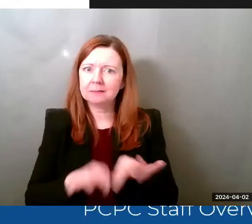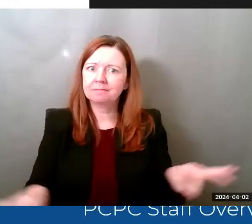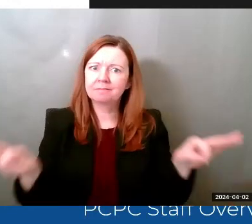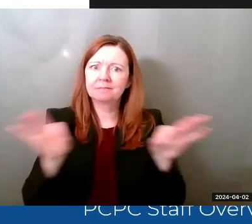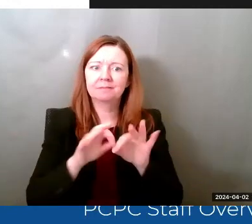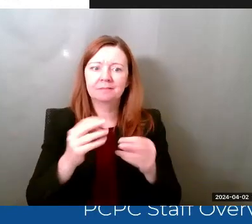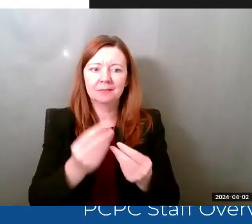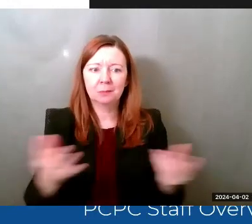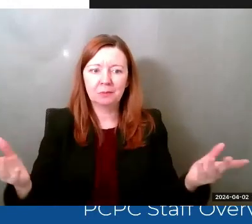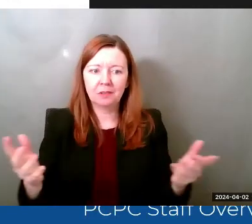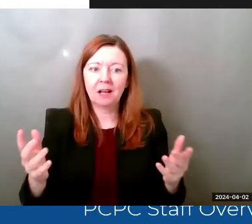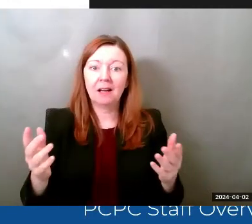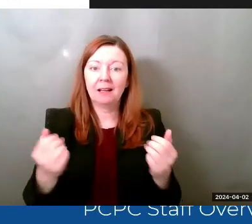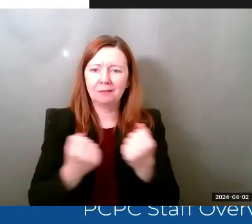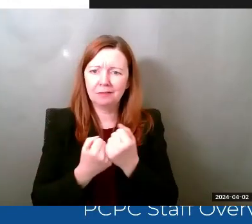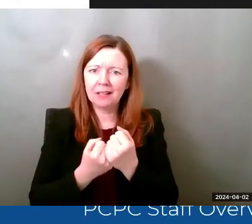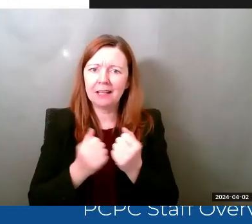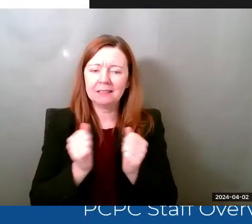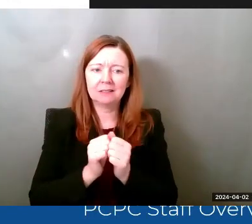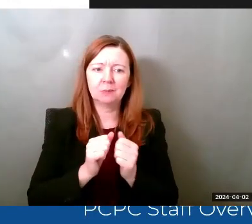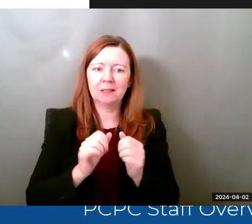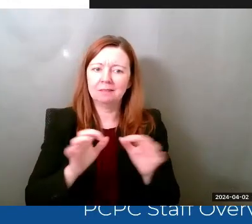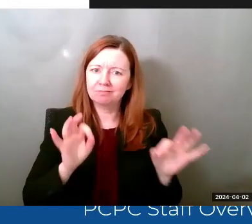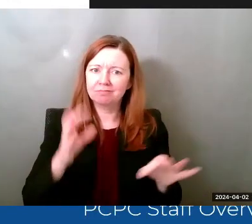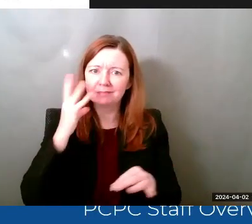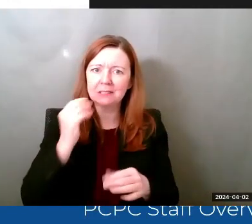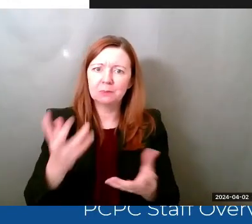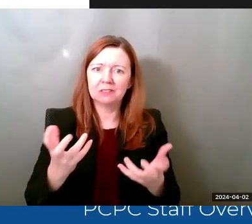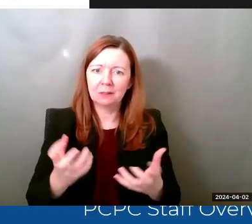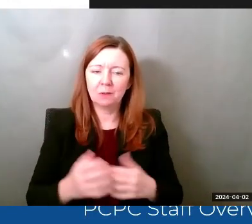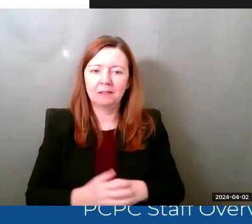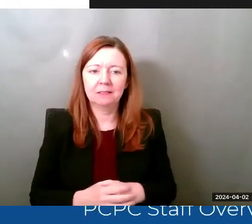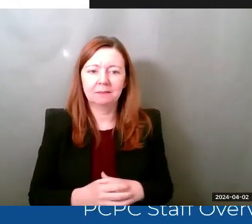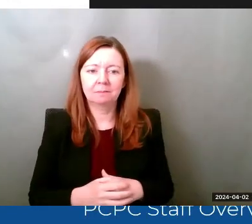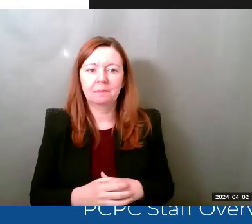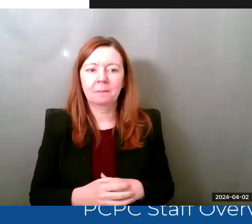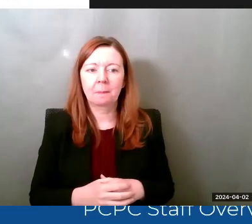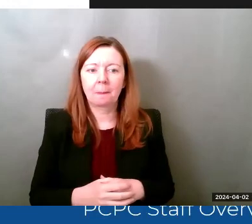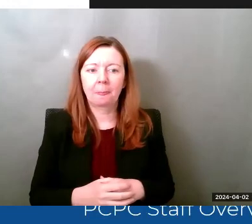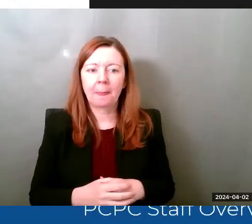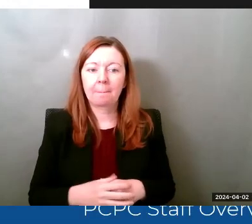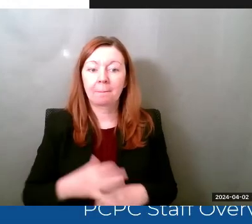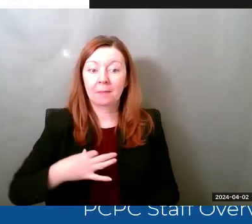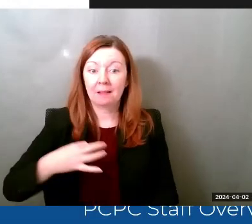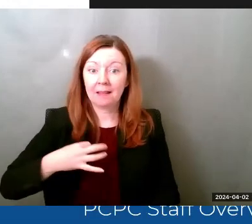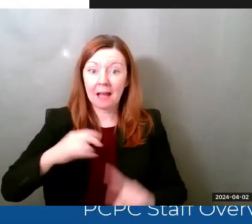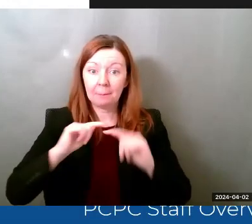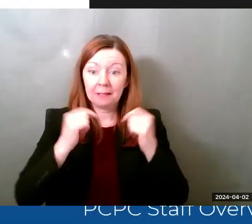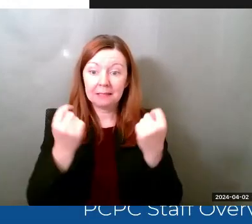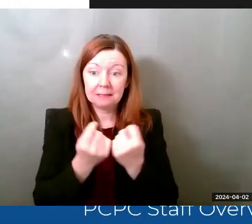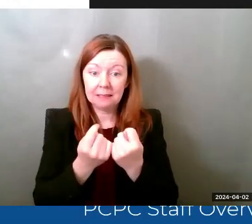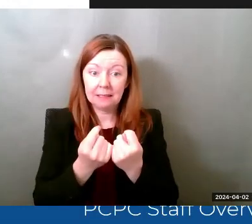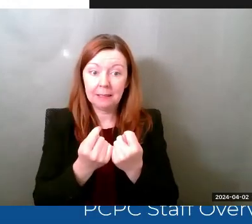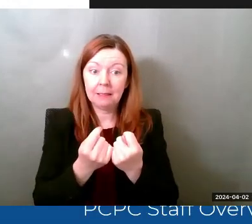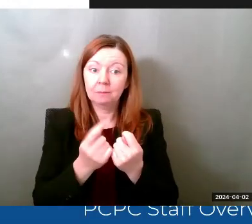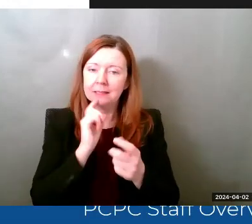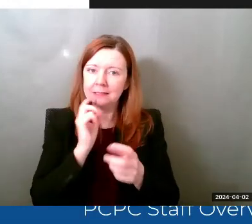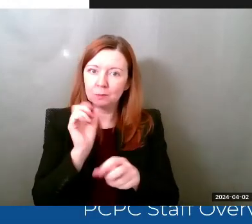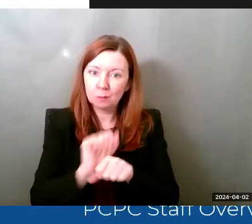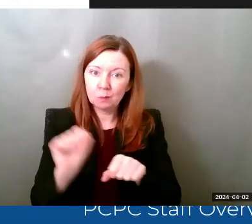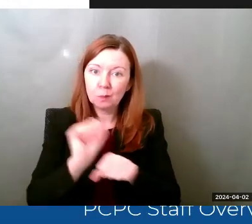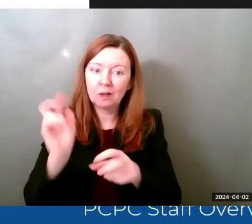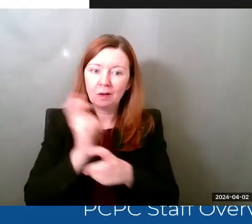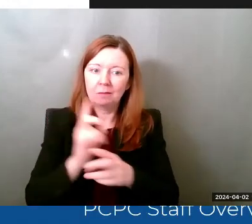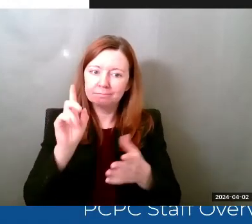key to provide our fans with the experience that they are looking for. The applicant team is hard at work